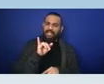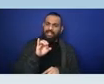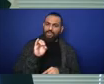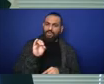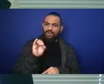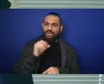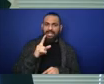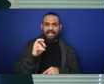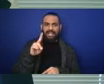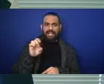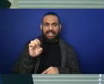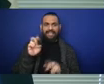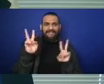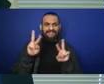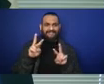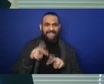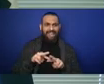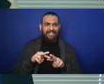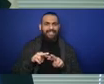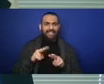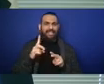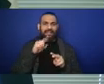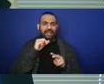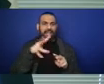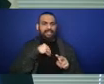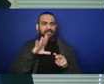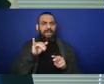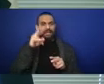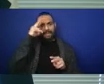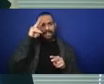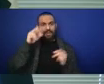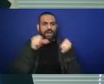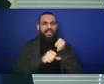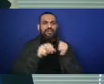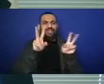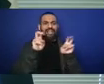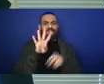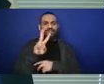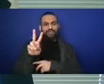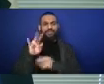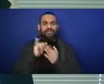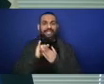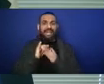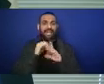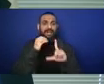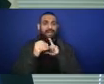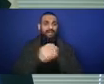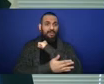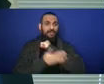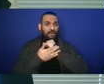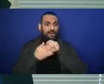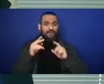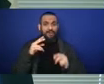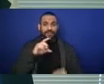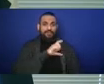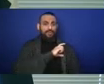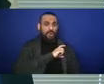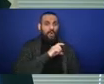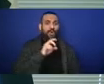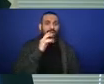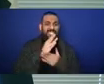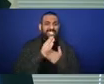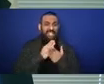not going out into the community. They are, before they go into a shelter, they will get tested and quarantined. So that's